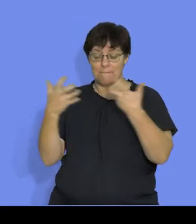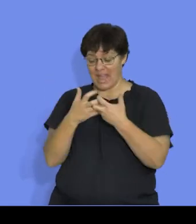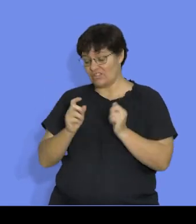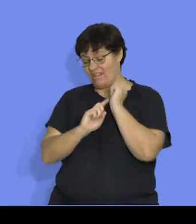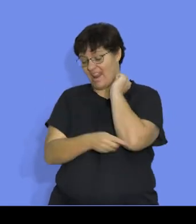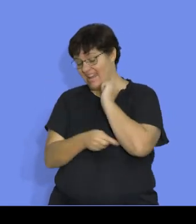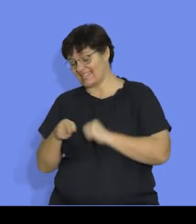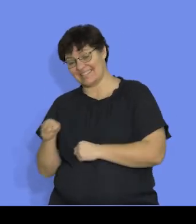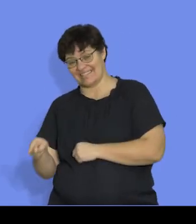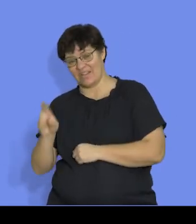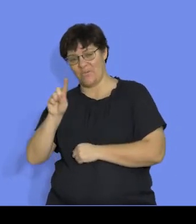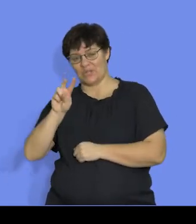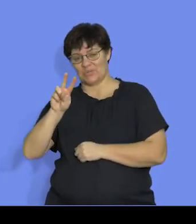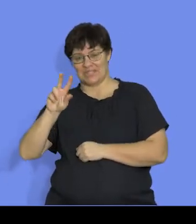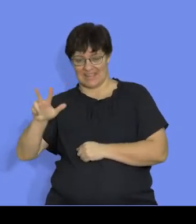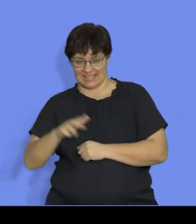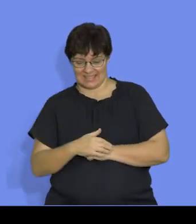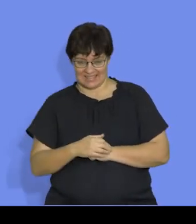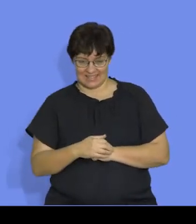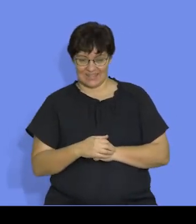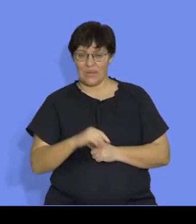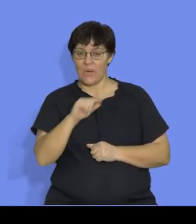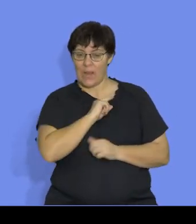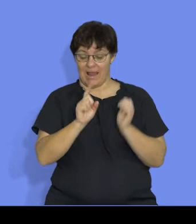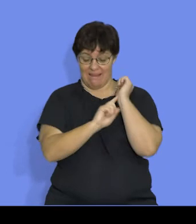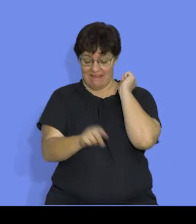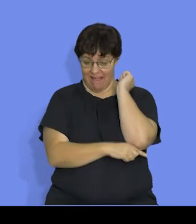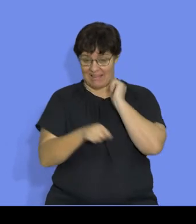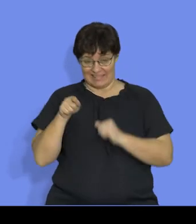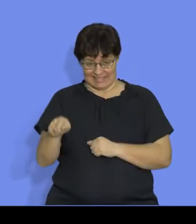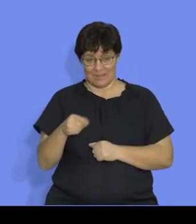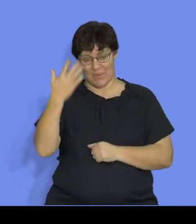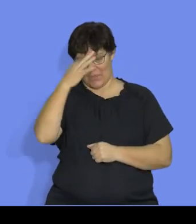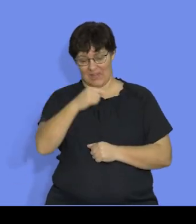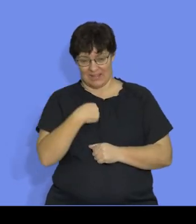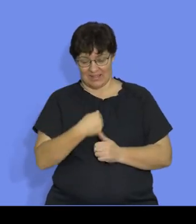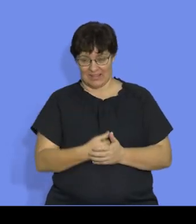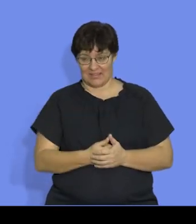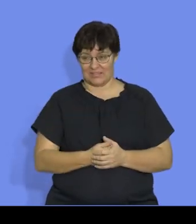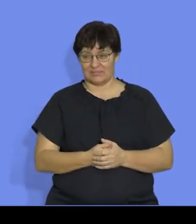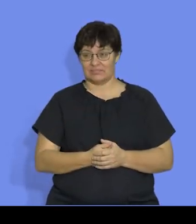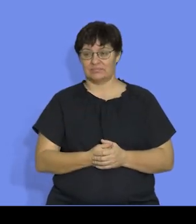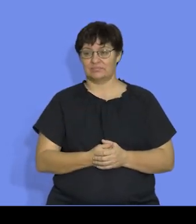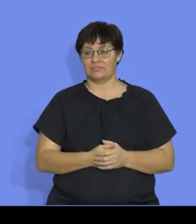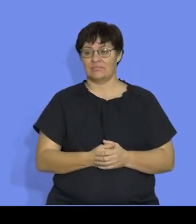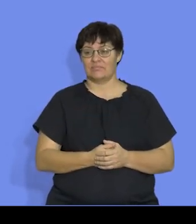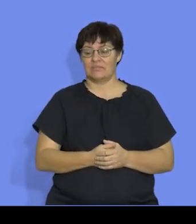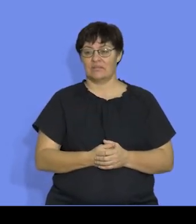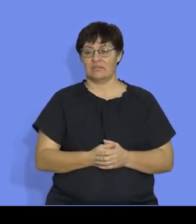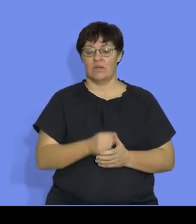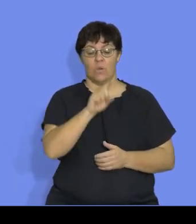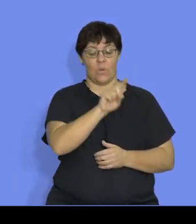the Tn of 128, because I know that is the last term of the sequence. So I'm going to